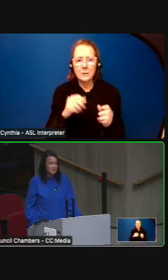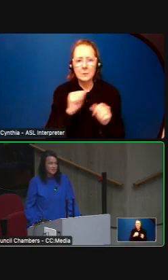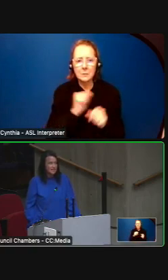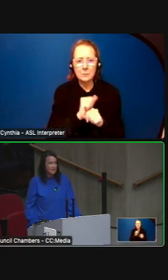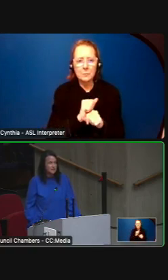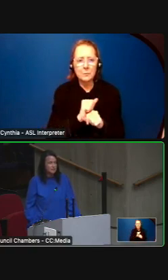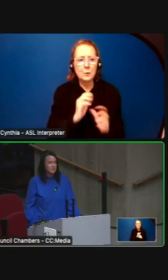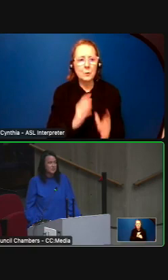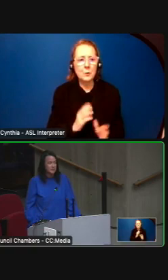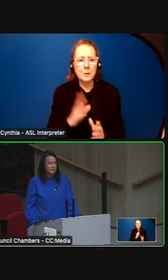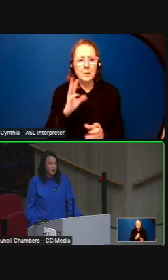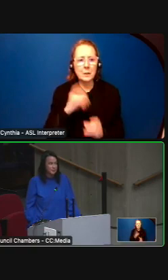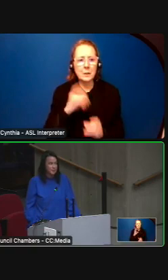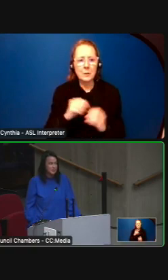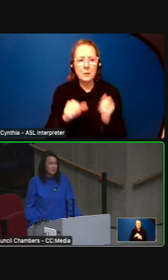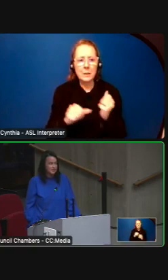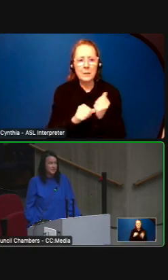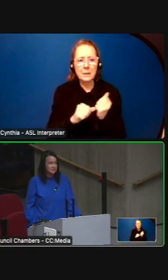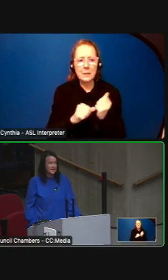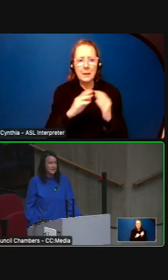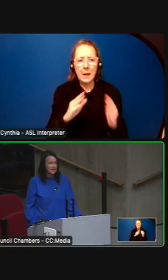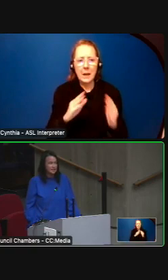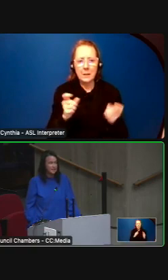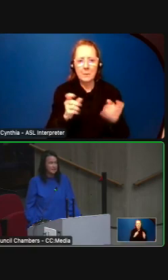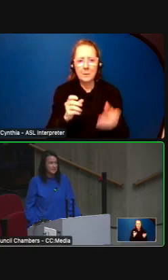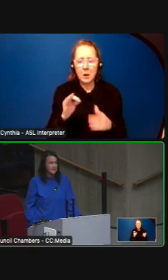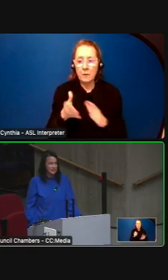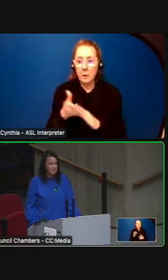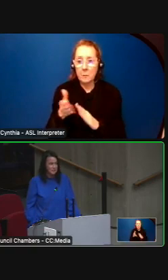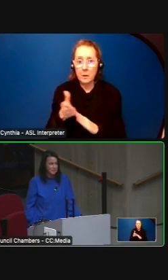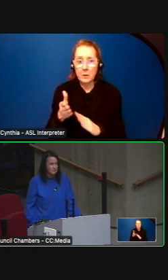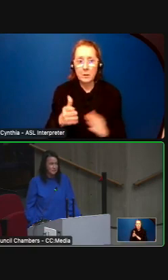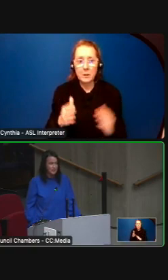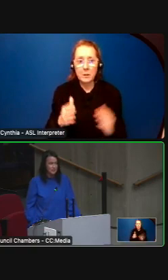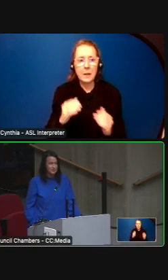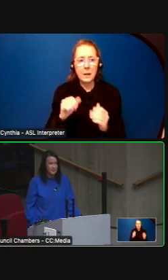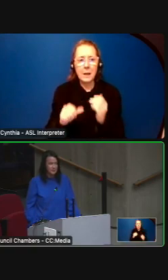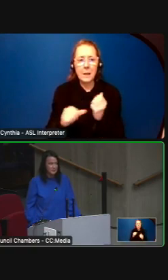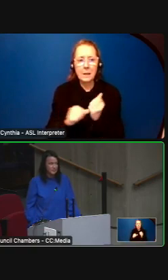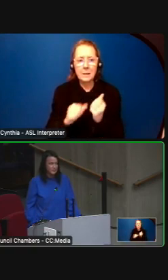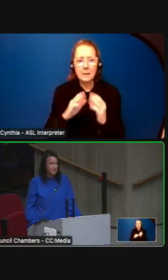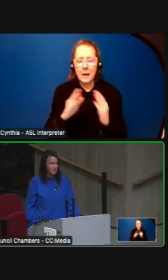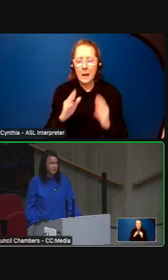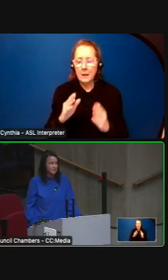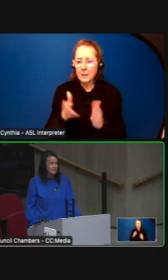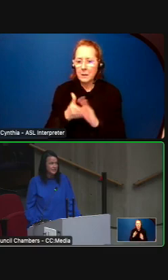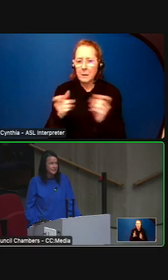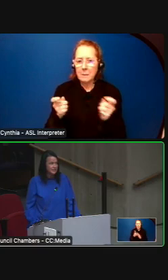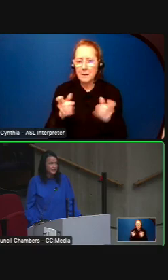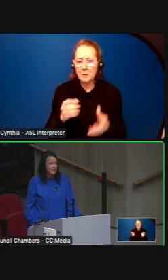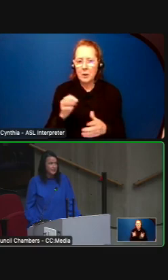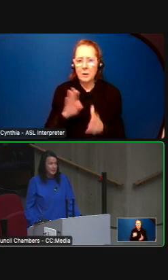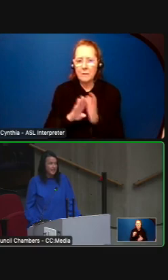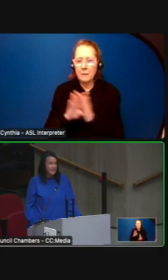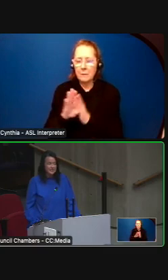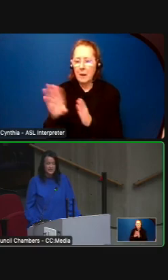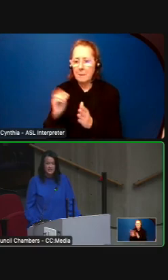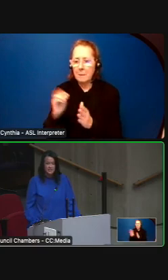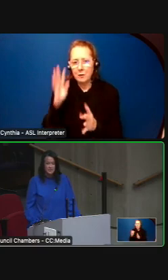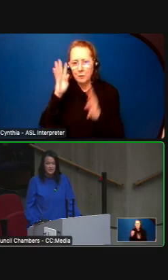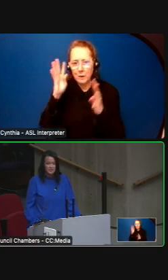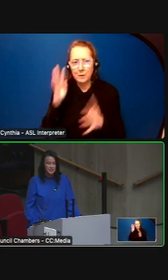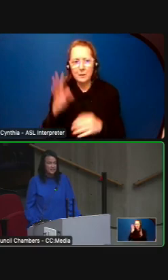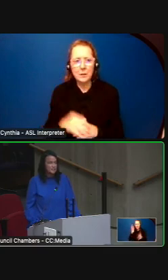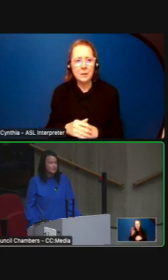our Assistant Housing Administrator of Operations and Assistant Housing Administrator of Development and Strategy. A grant